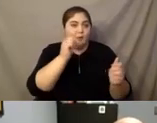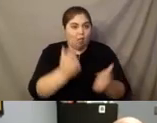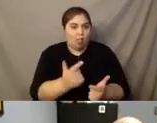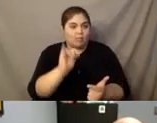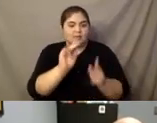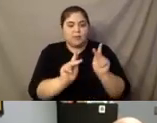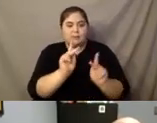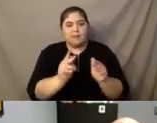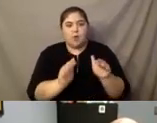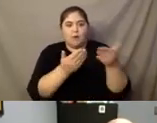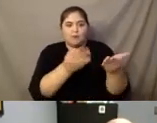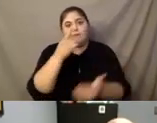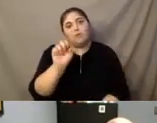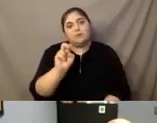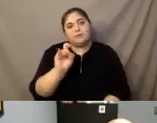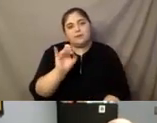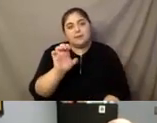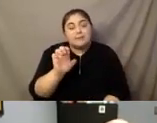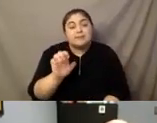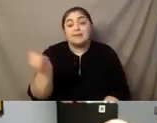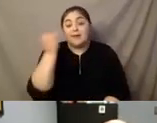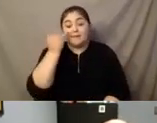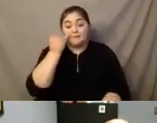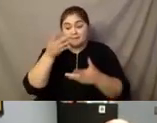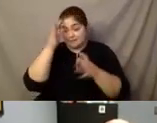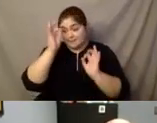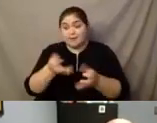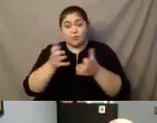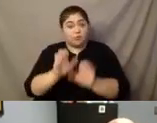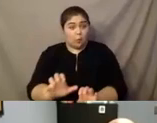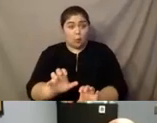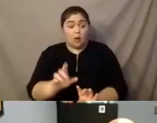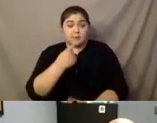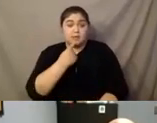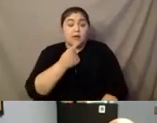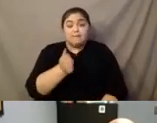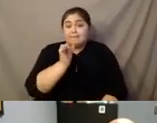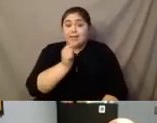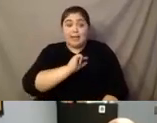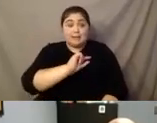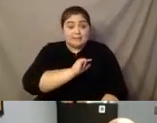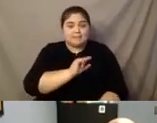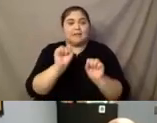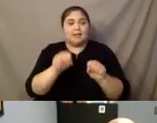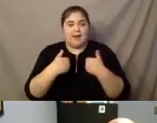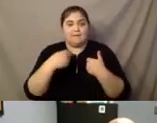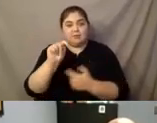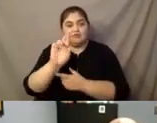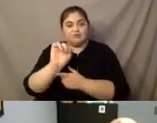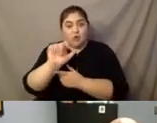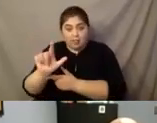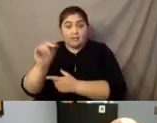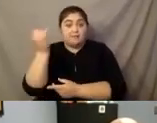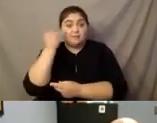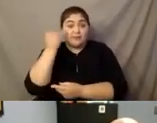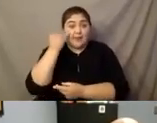as a sentence. Or if they don't want to plead guilty, then they can go to trial. If they're found not guilty, they're acquitted, and that's it, it's over.